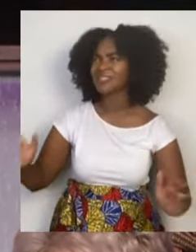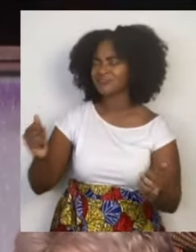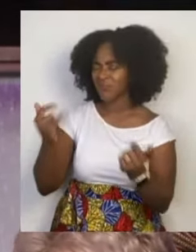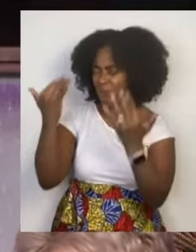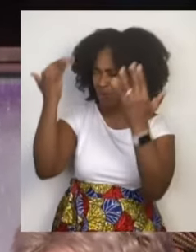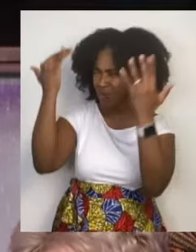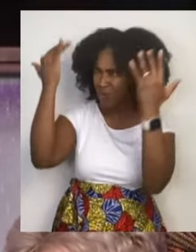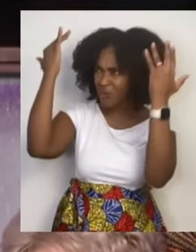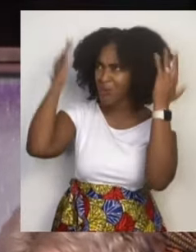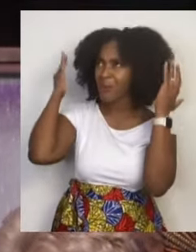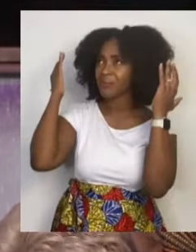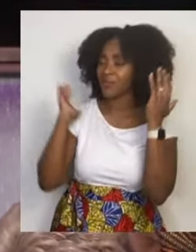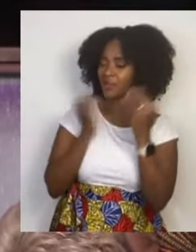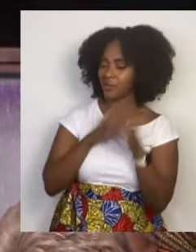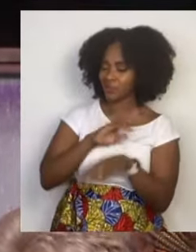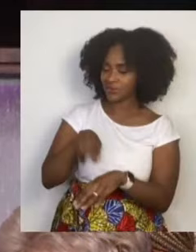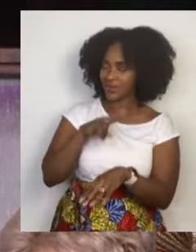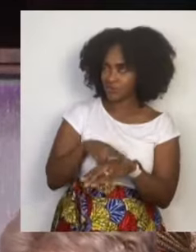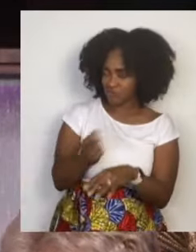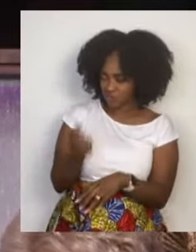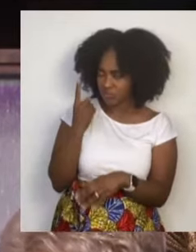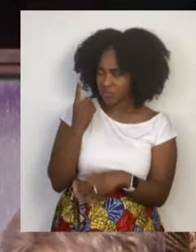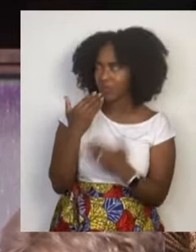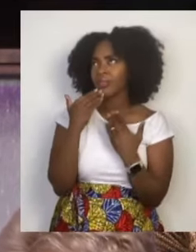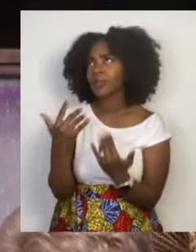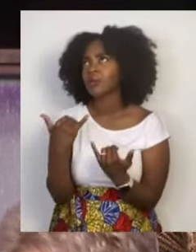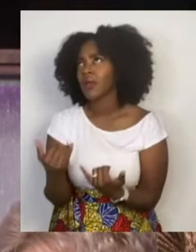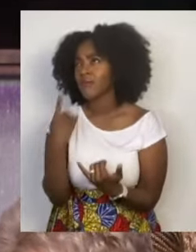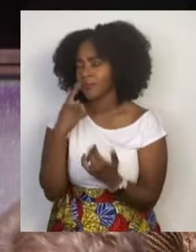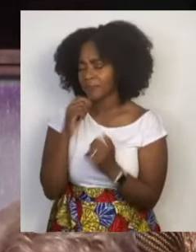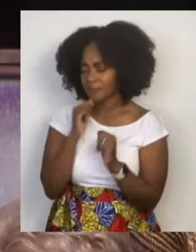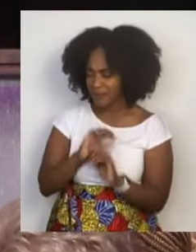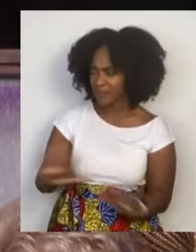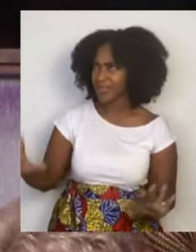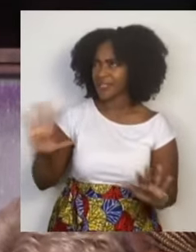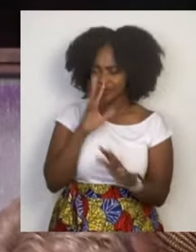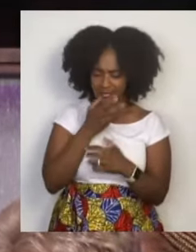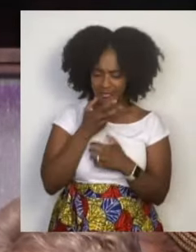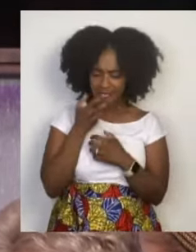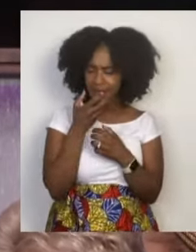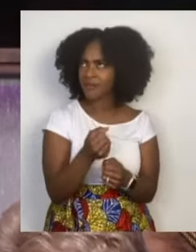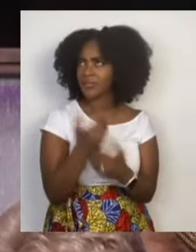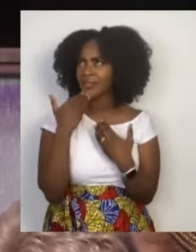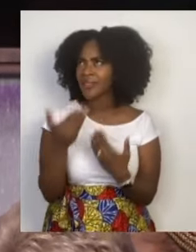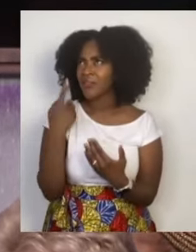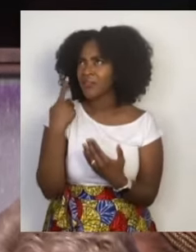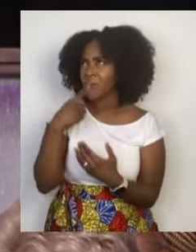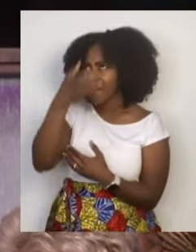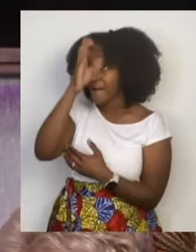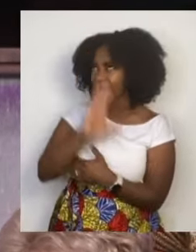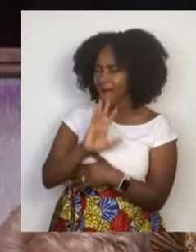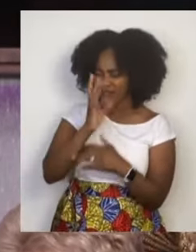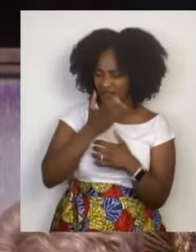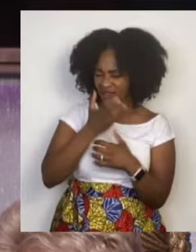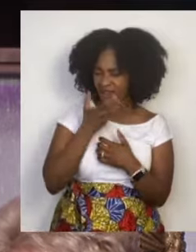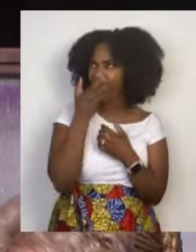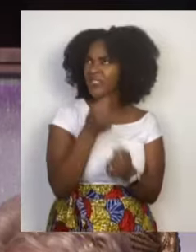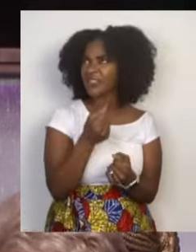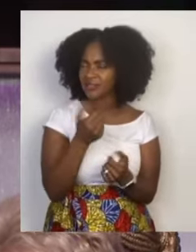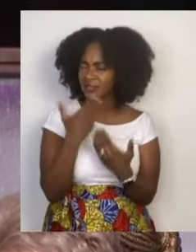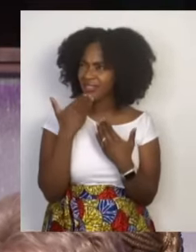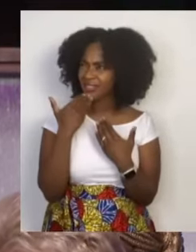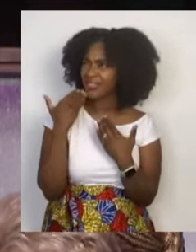I thank you for a God-fidence. I thank you for a stand of faith that is not easily shaken. I thank you